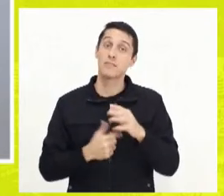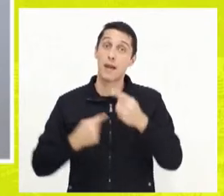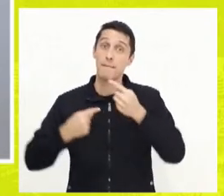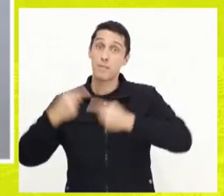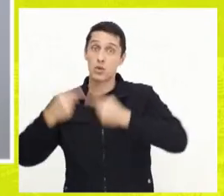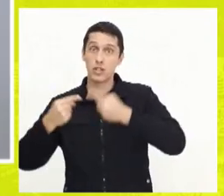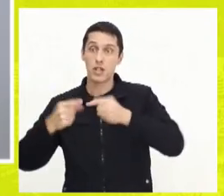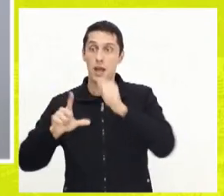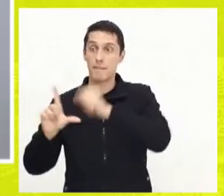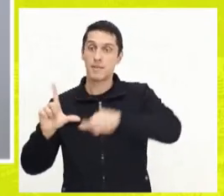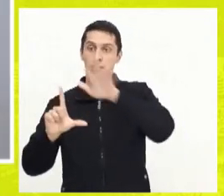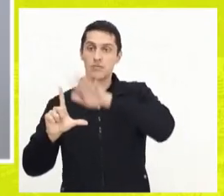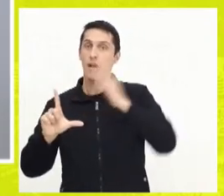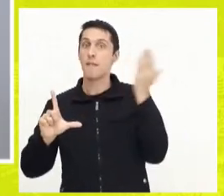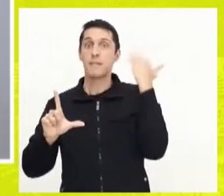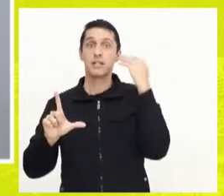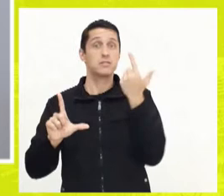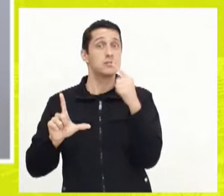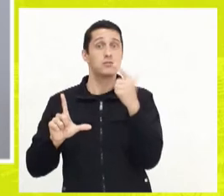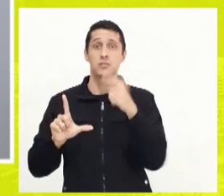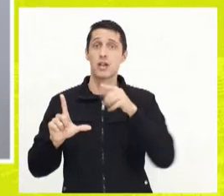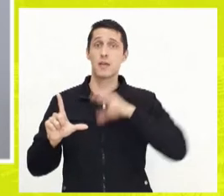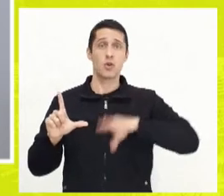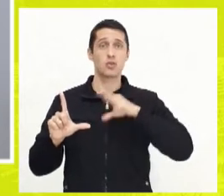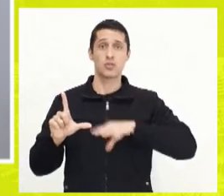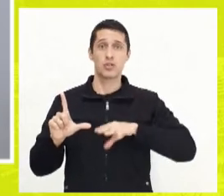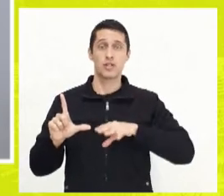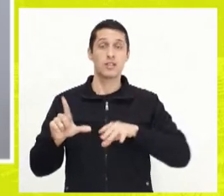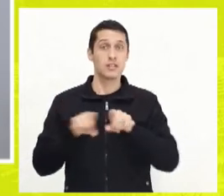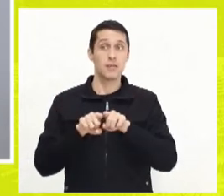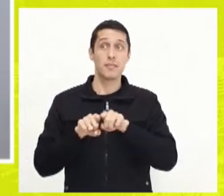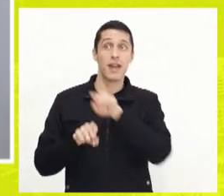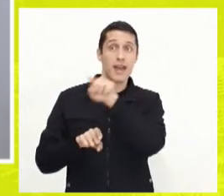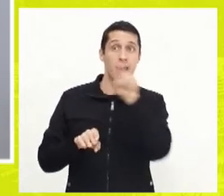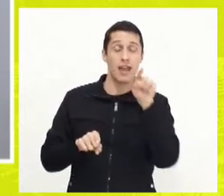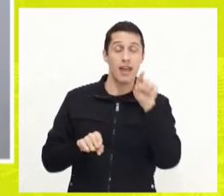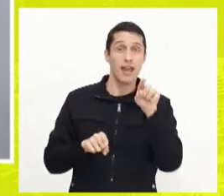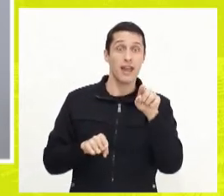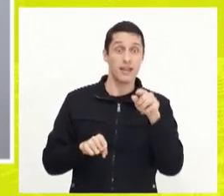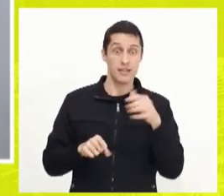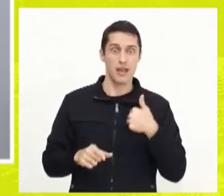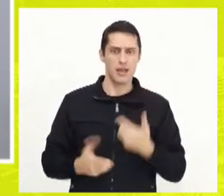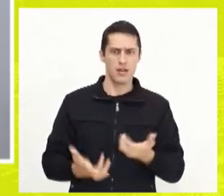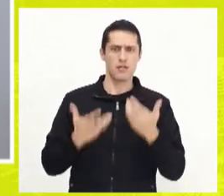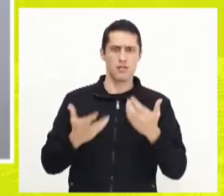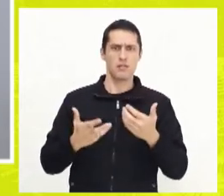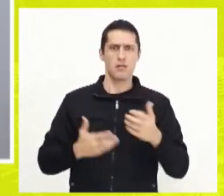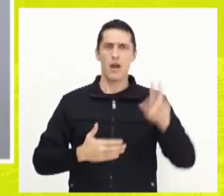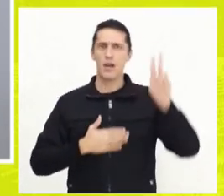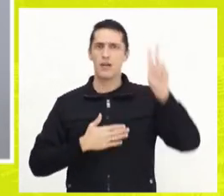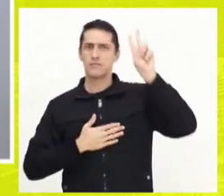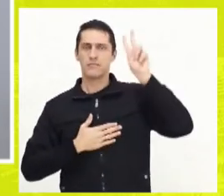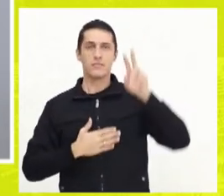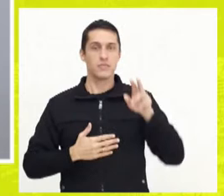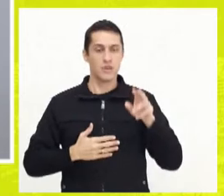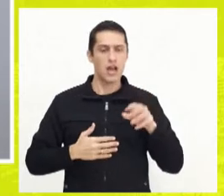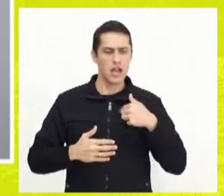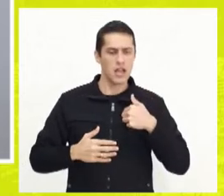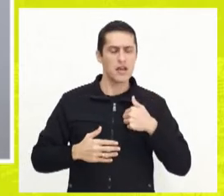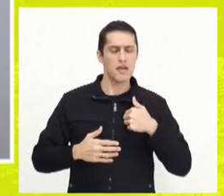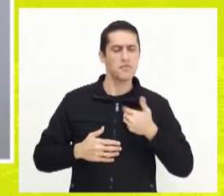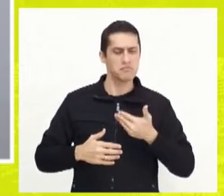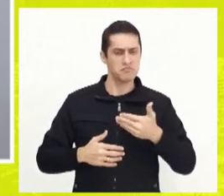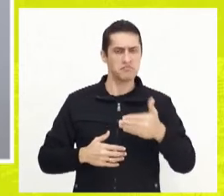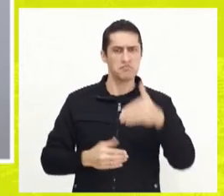platforms they didn't have uh in portuguese not even for the candidates what to do what not to do now we